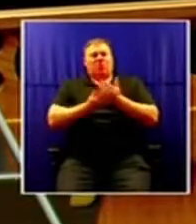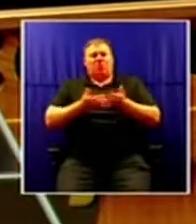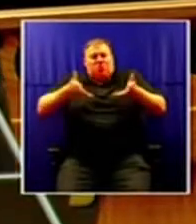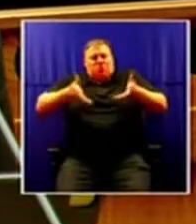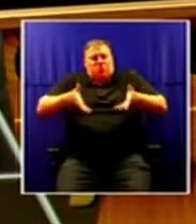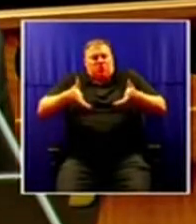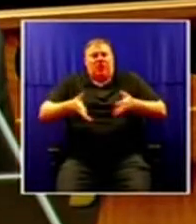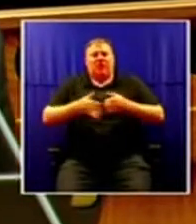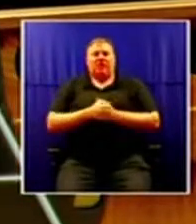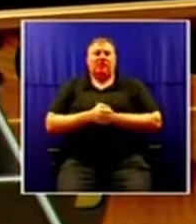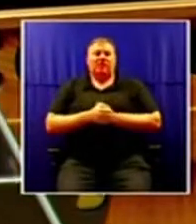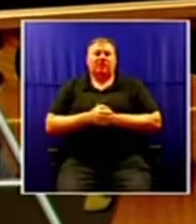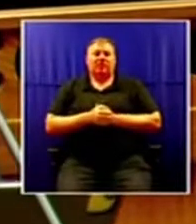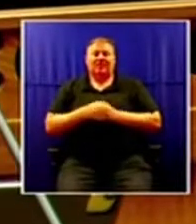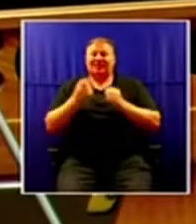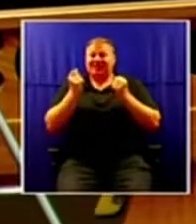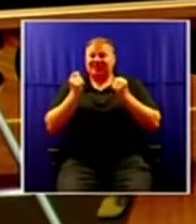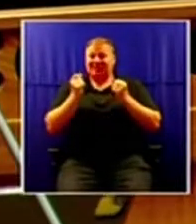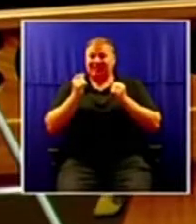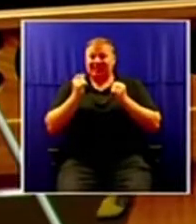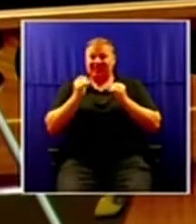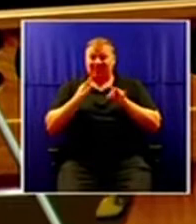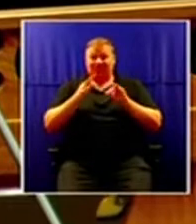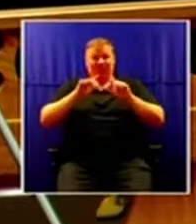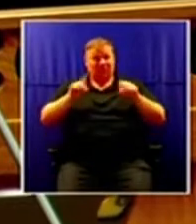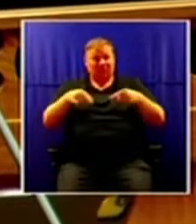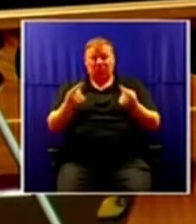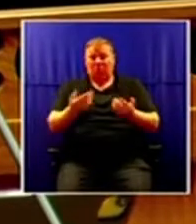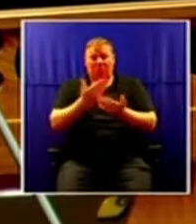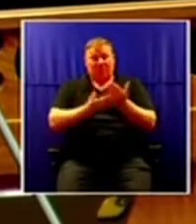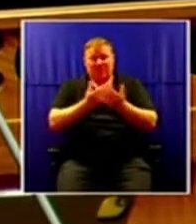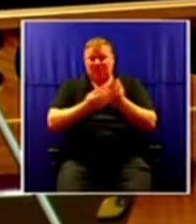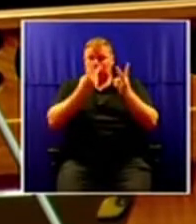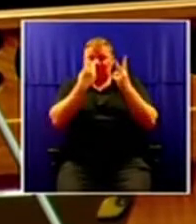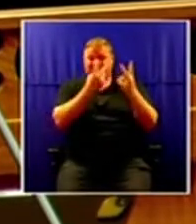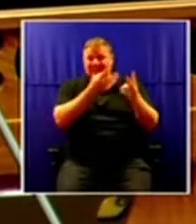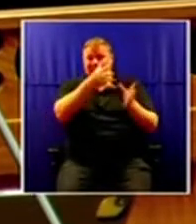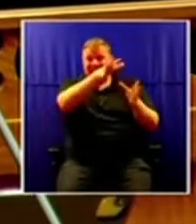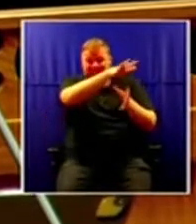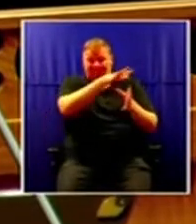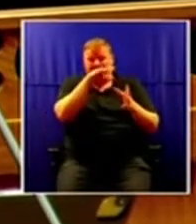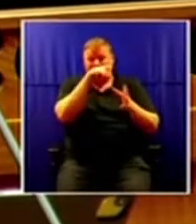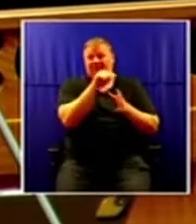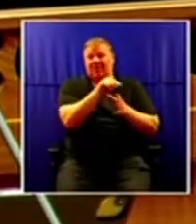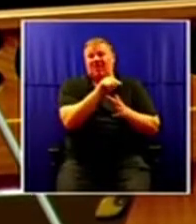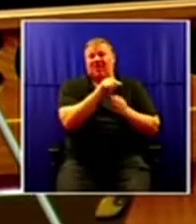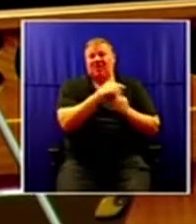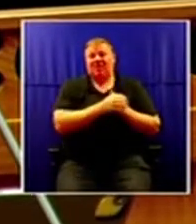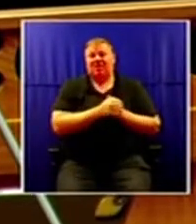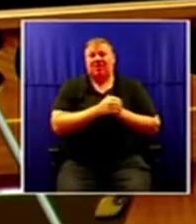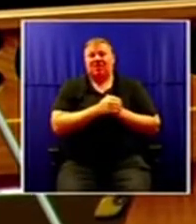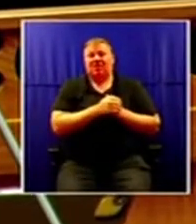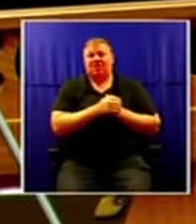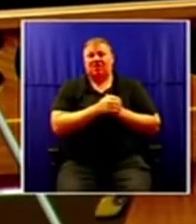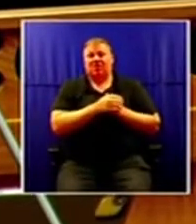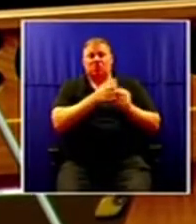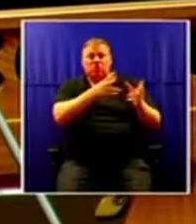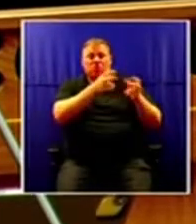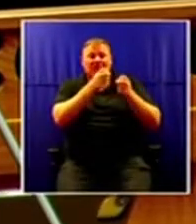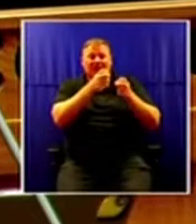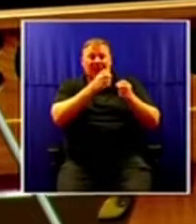And if we fail to see that potential, and if we fail to recognize our